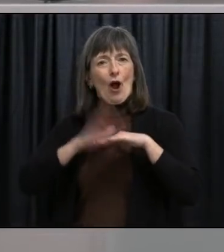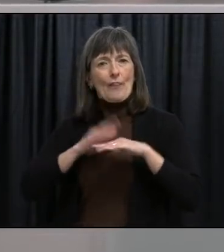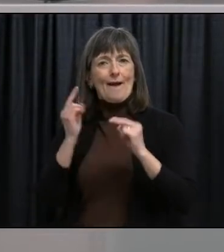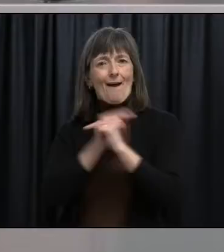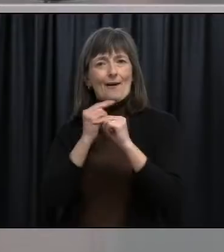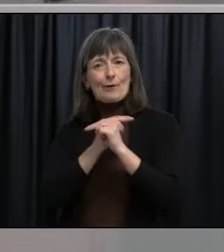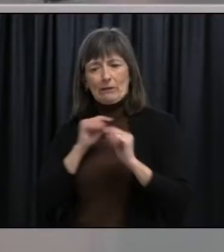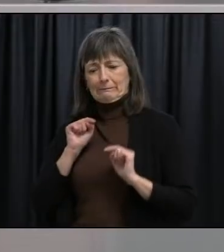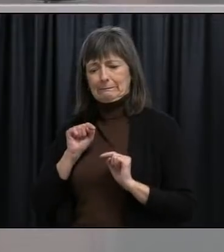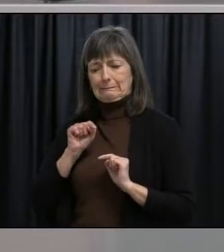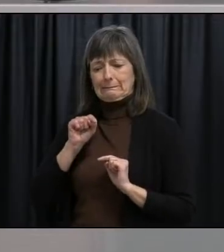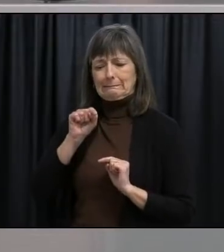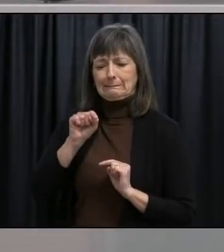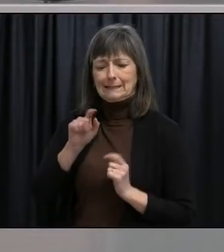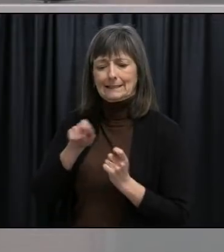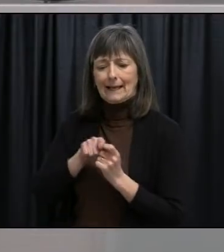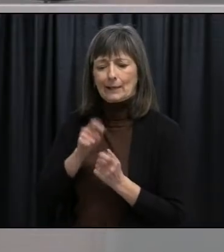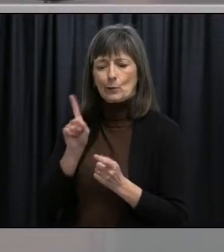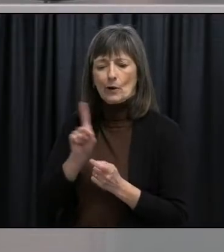will understand?